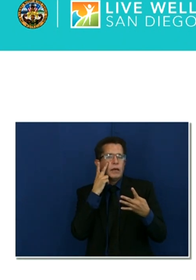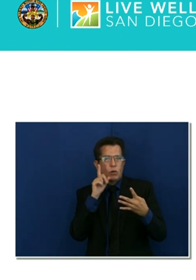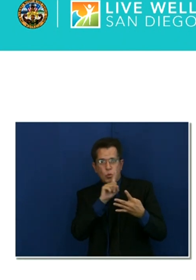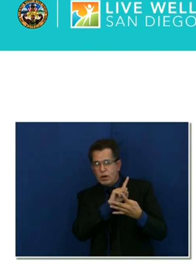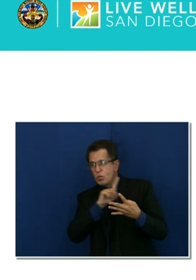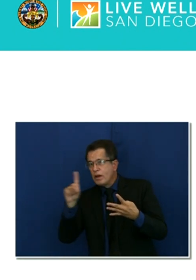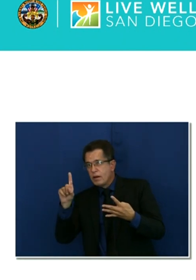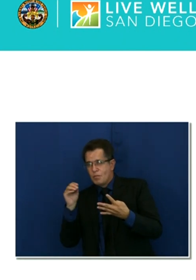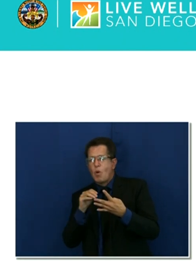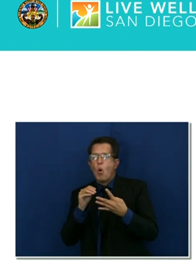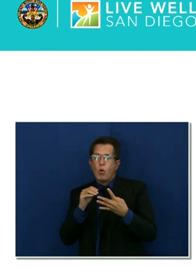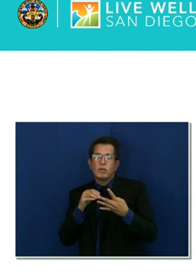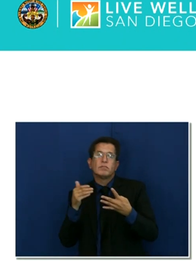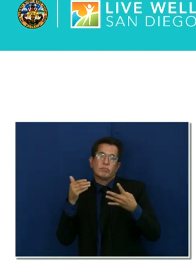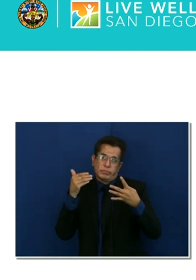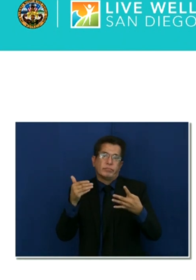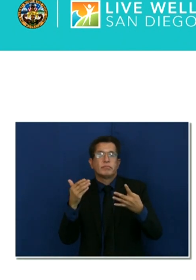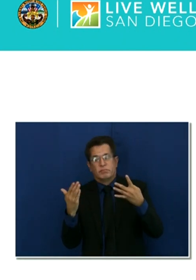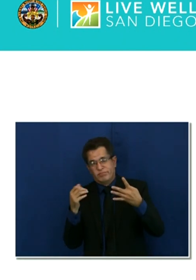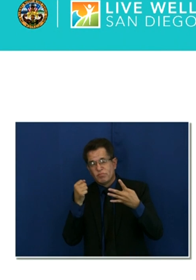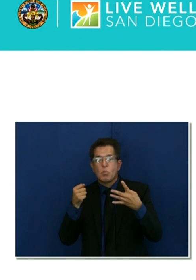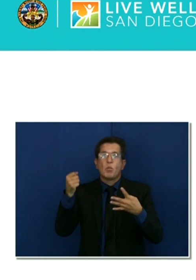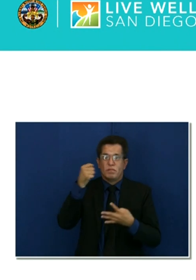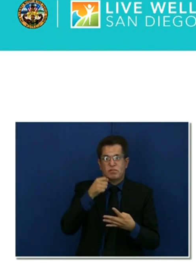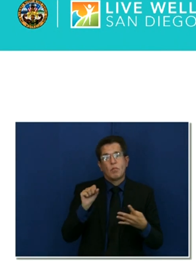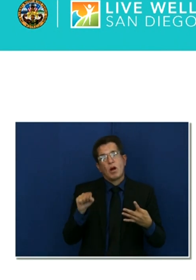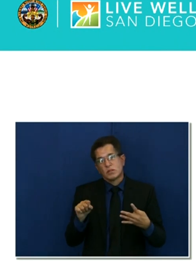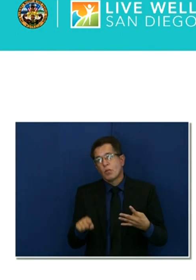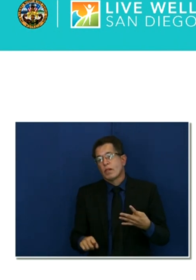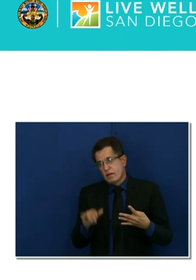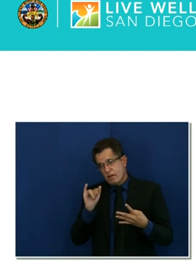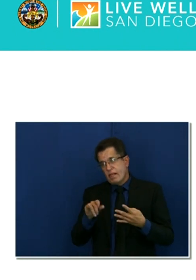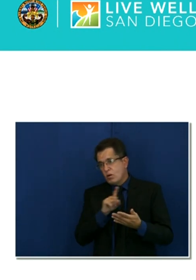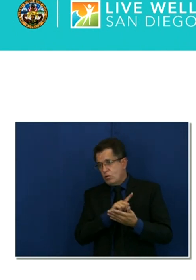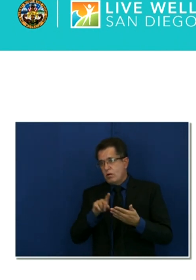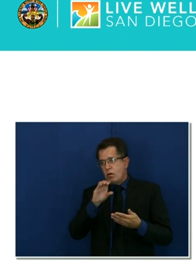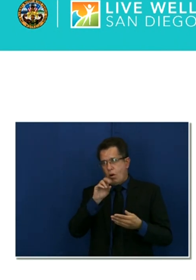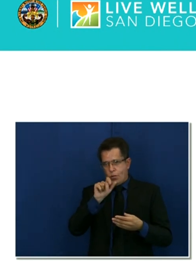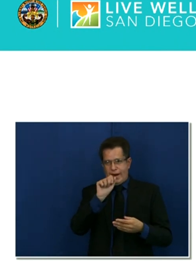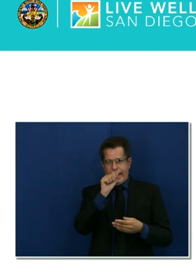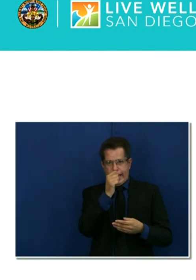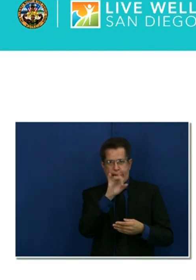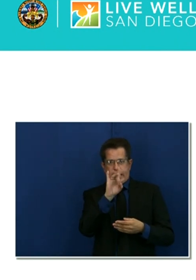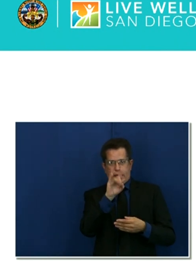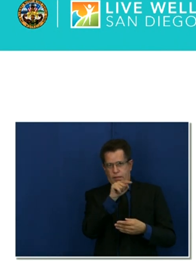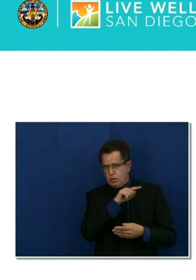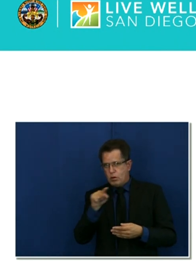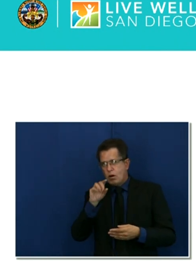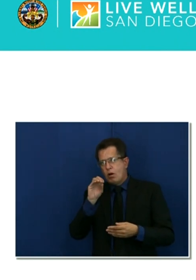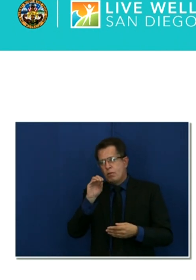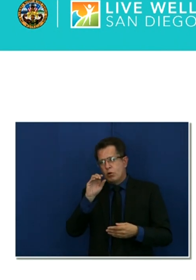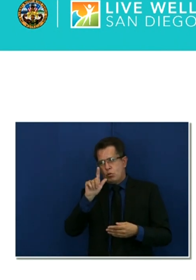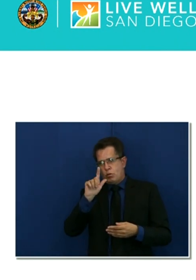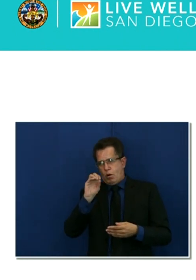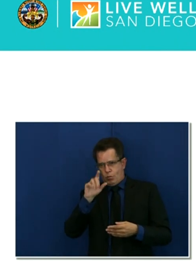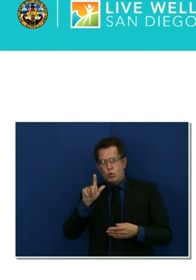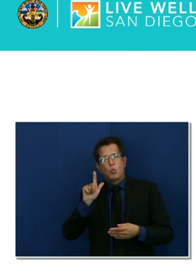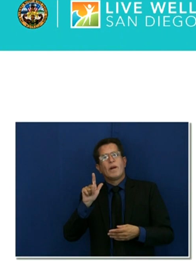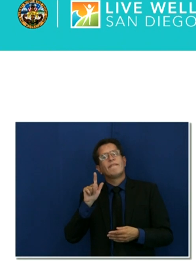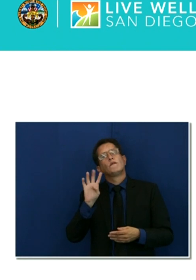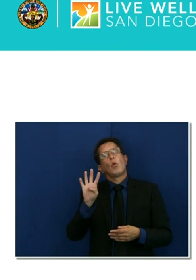county's COVID-19 unadjusted case rate for the week of October 18th through the 24th of